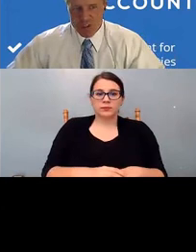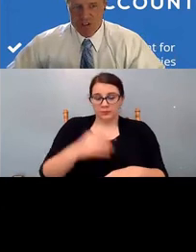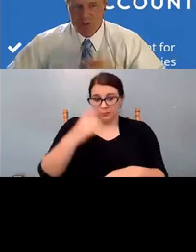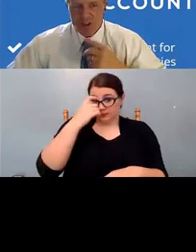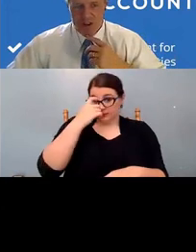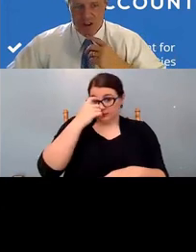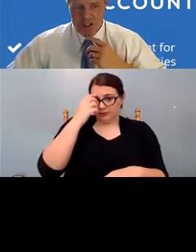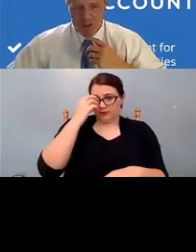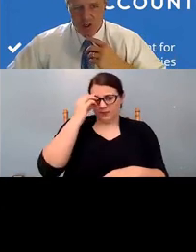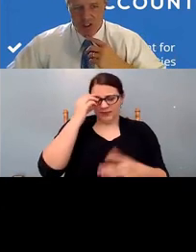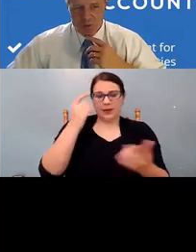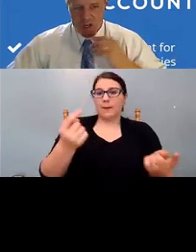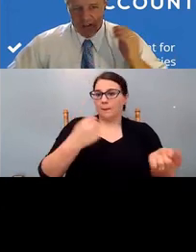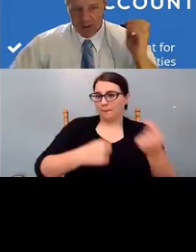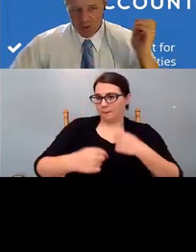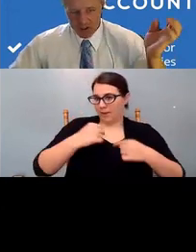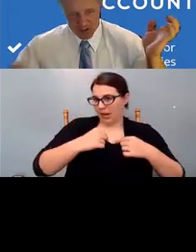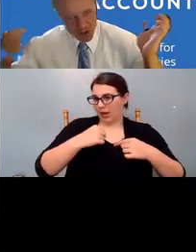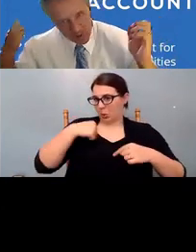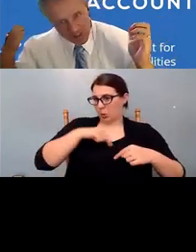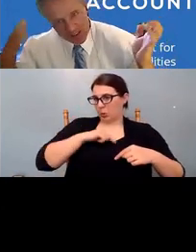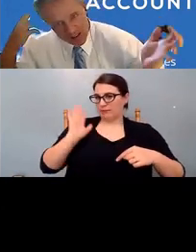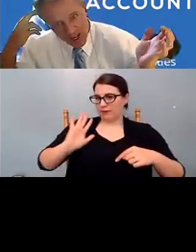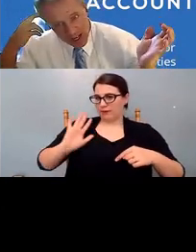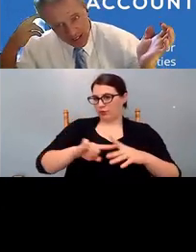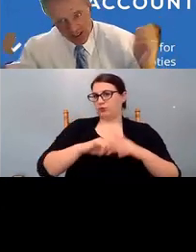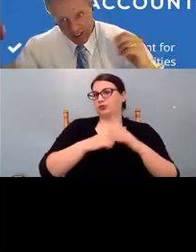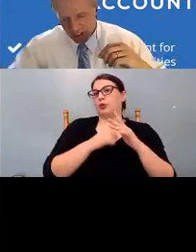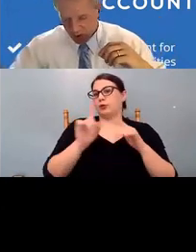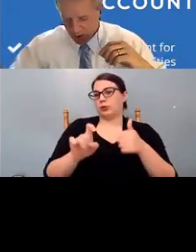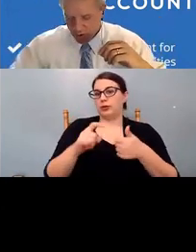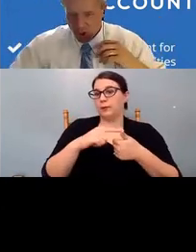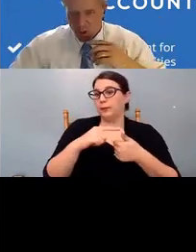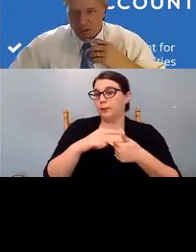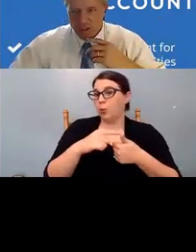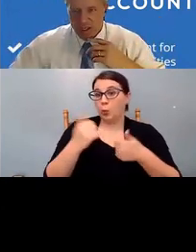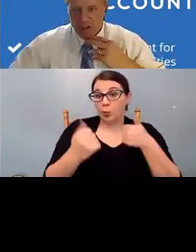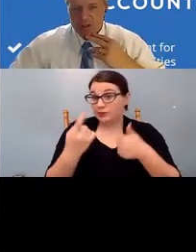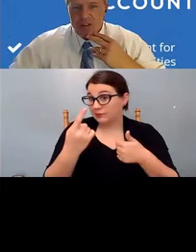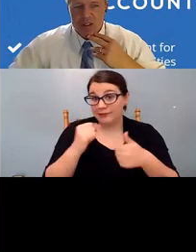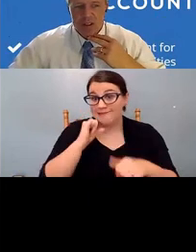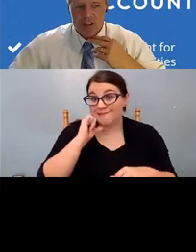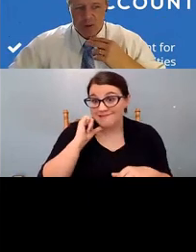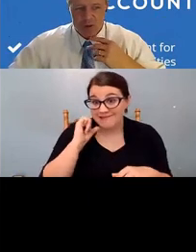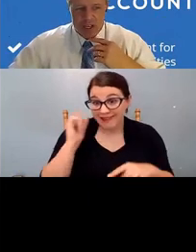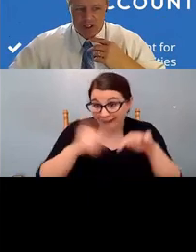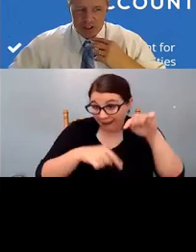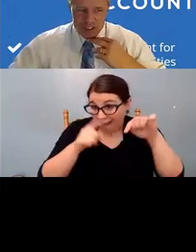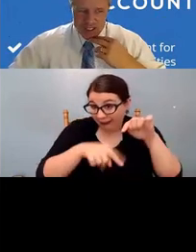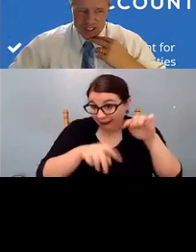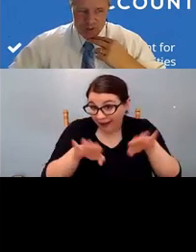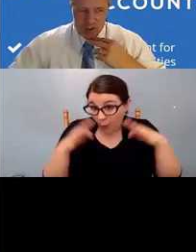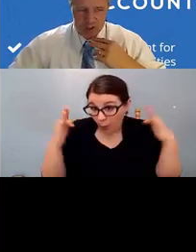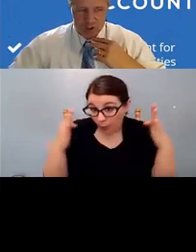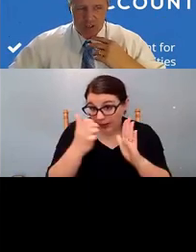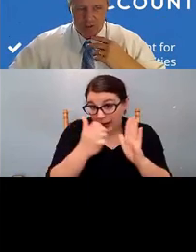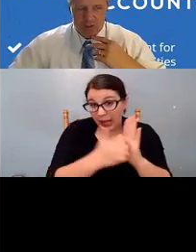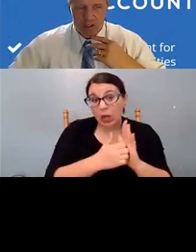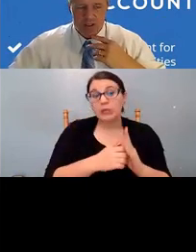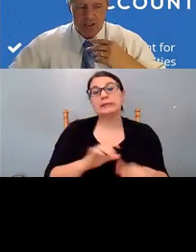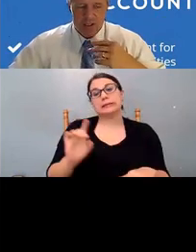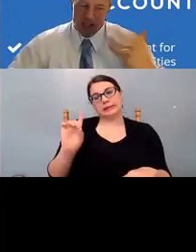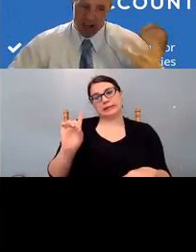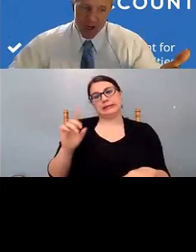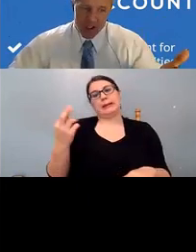the pre-seminar questions we asked, which of the following is not eligible to open an account? That was answer D, which is your best